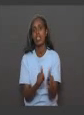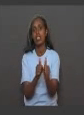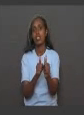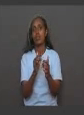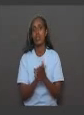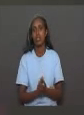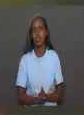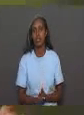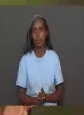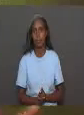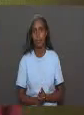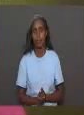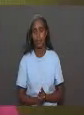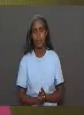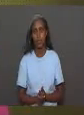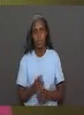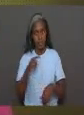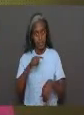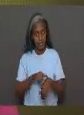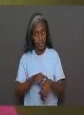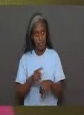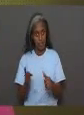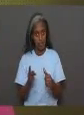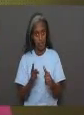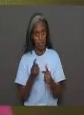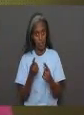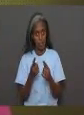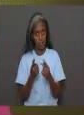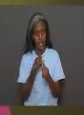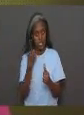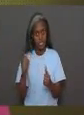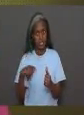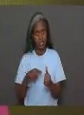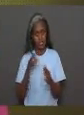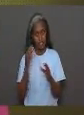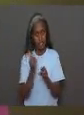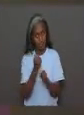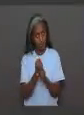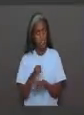sequence. It is time for our first activity, students.